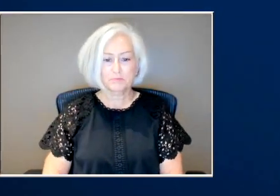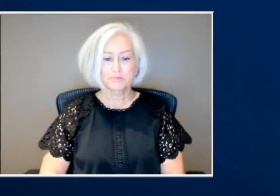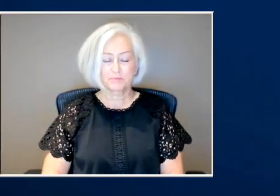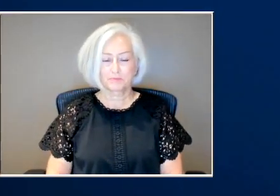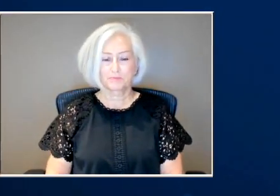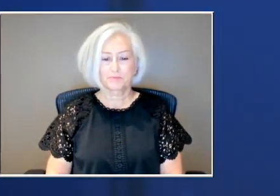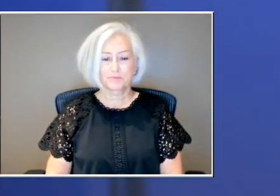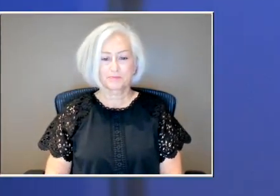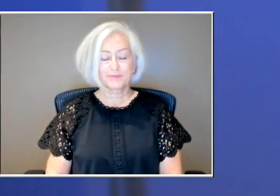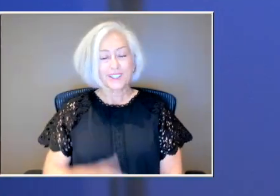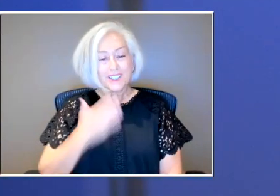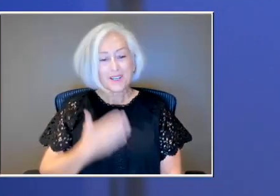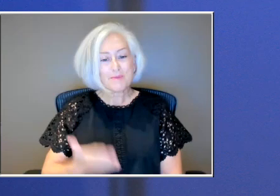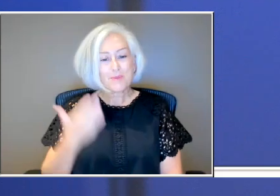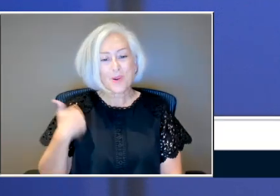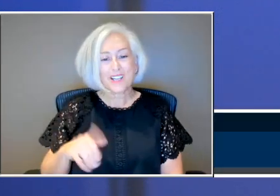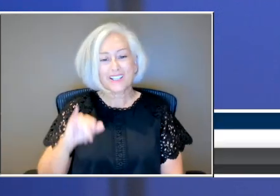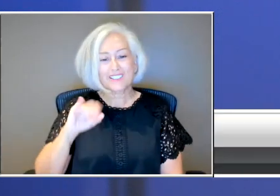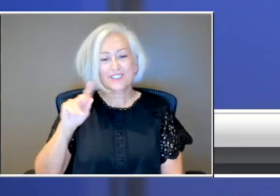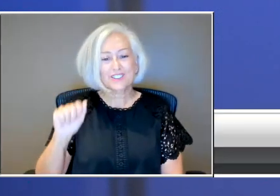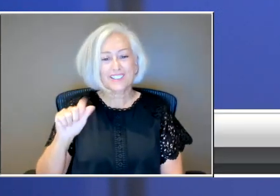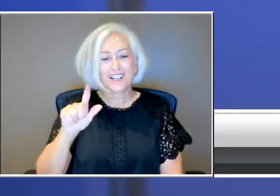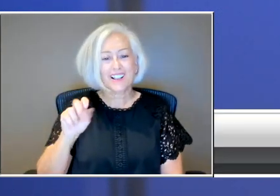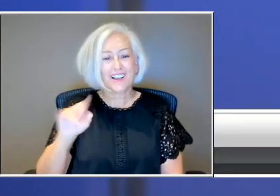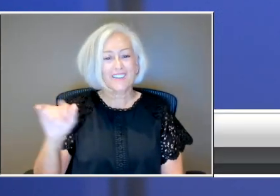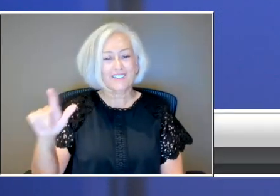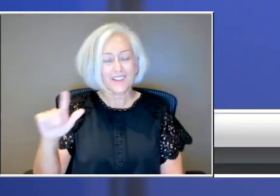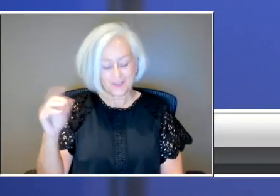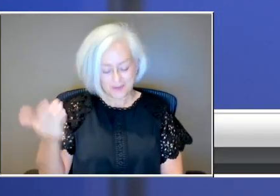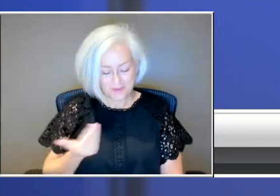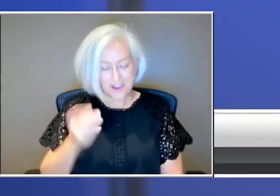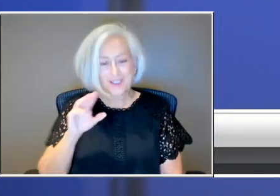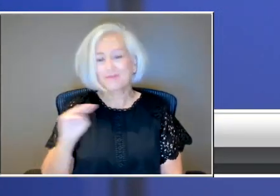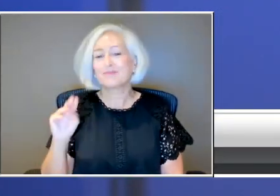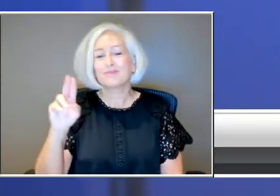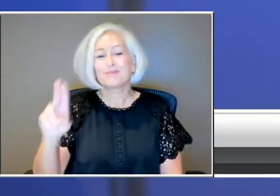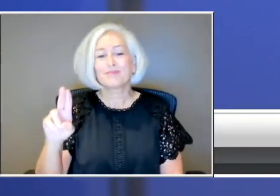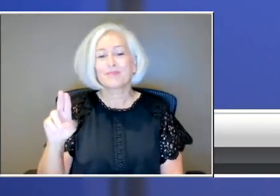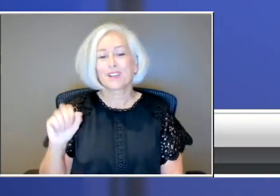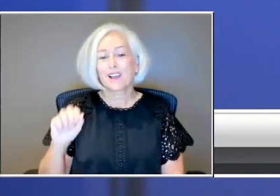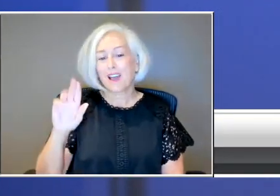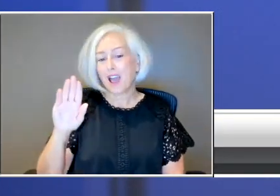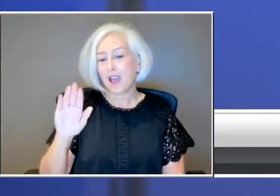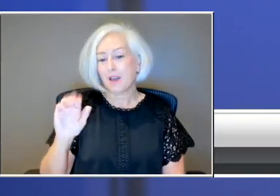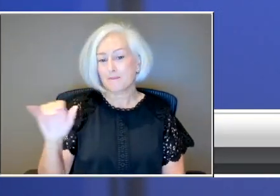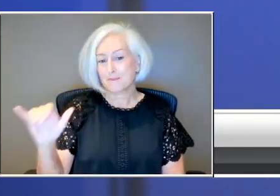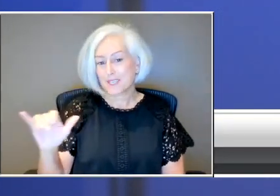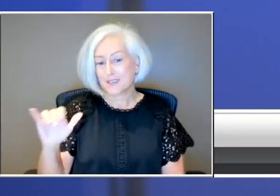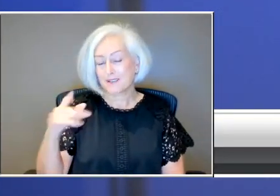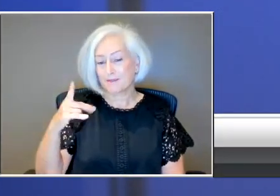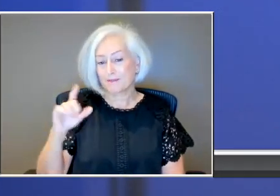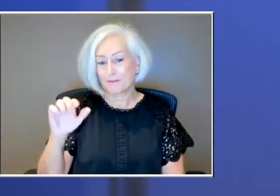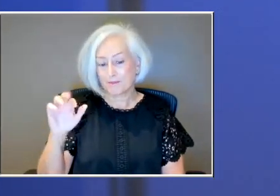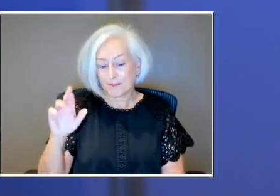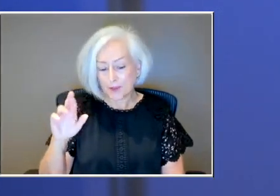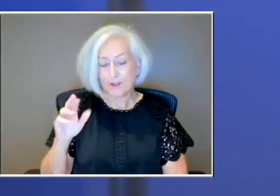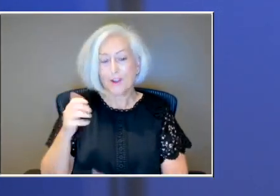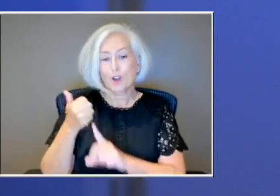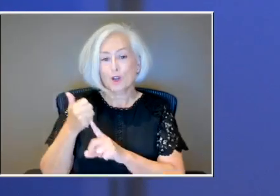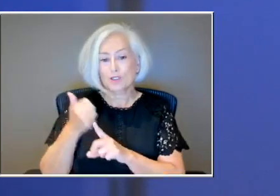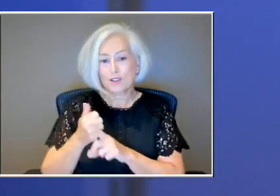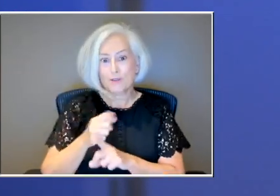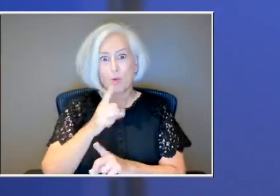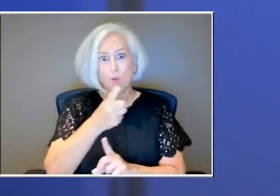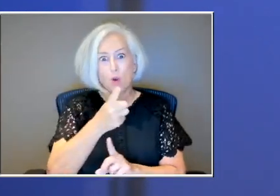Good morning, I'm Jessica Lovell, and welcome to the Morning Medical Update. Abby Parker is 1 in 190 million. That is the number of